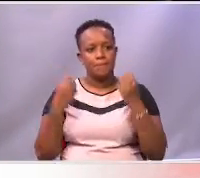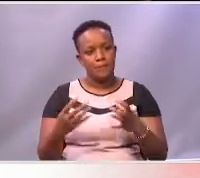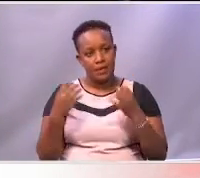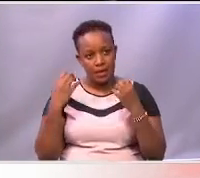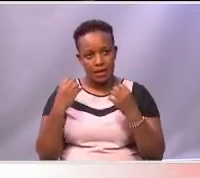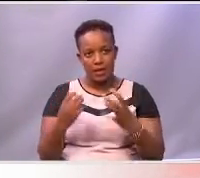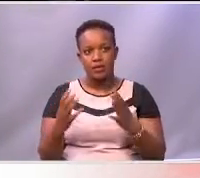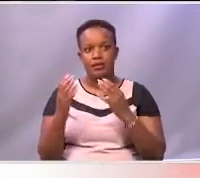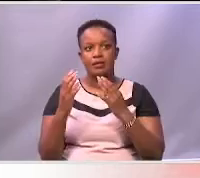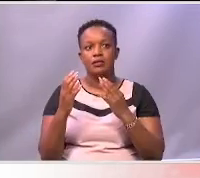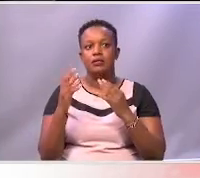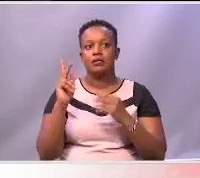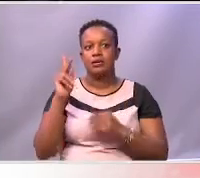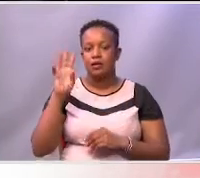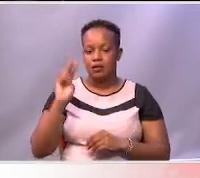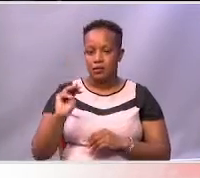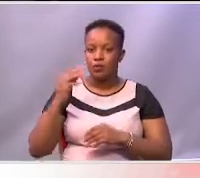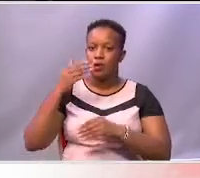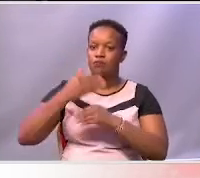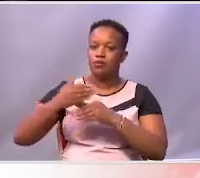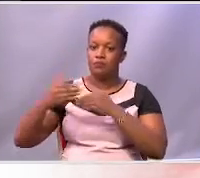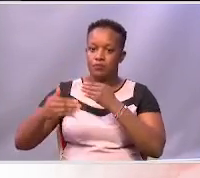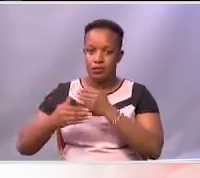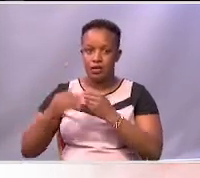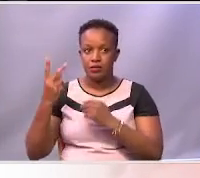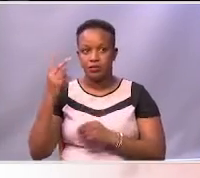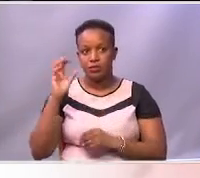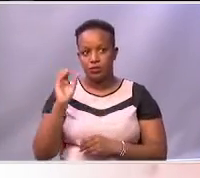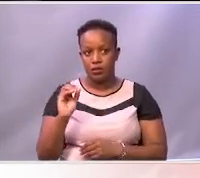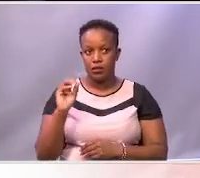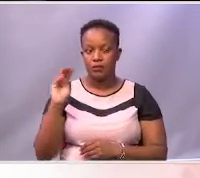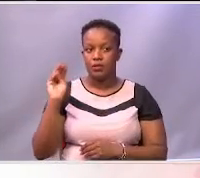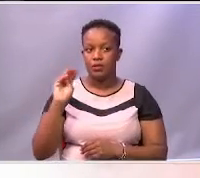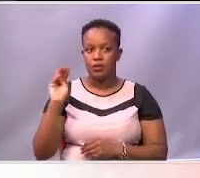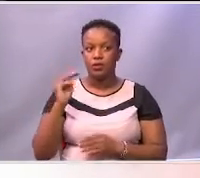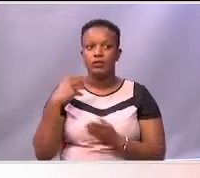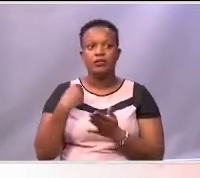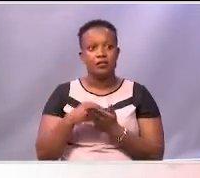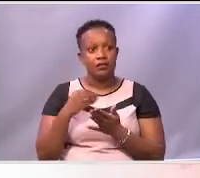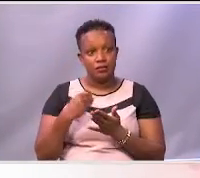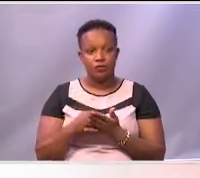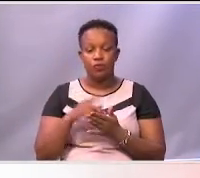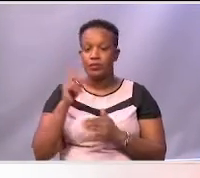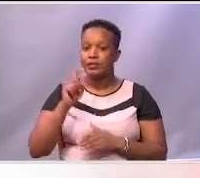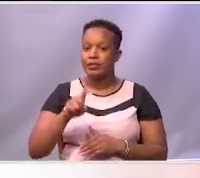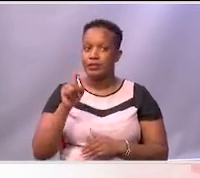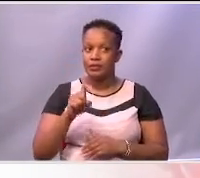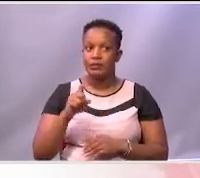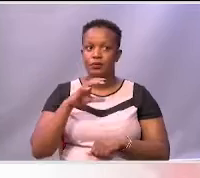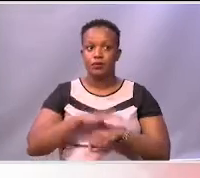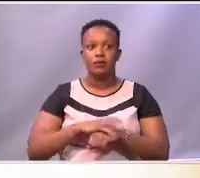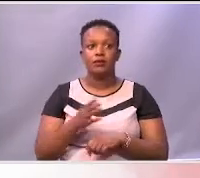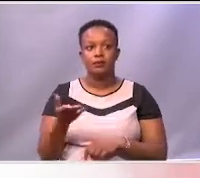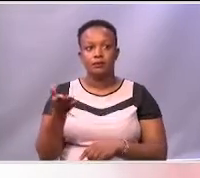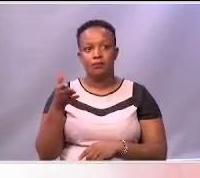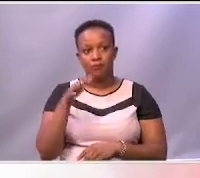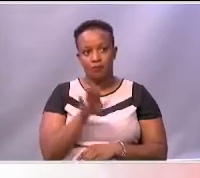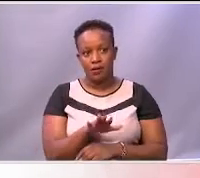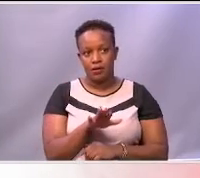being done at 20 million shillings. It is now 100 million. So we need to get back this country.